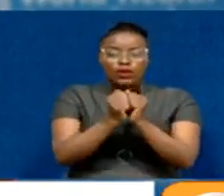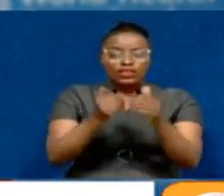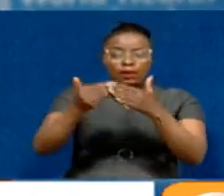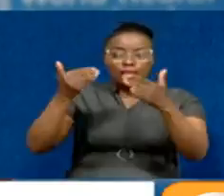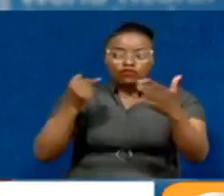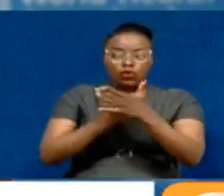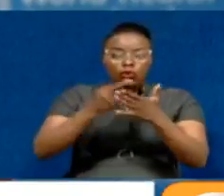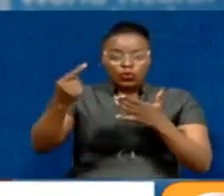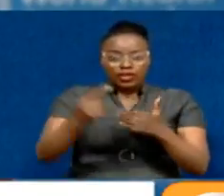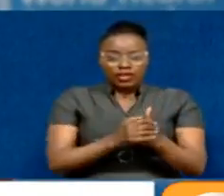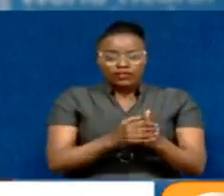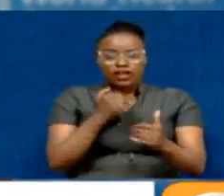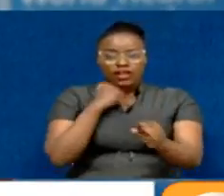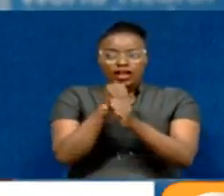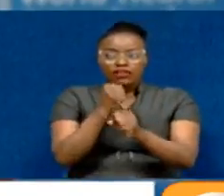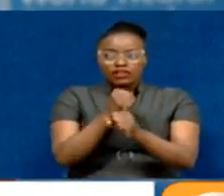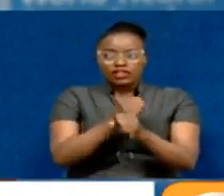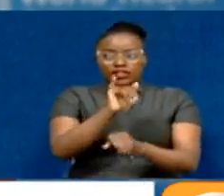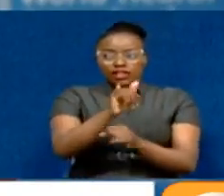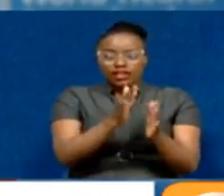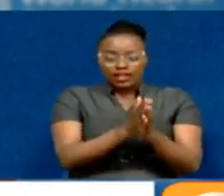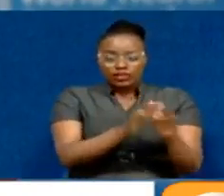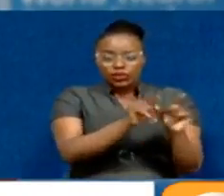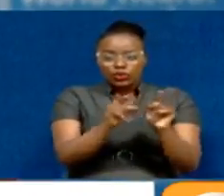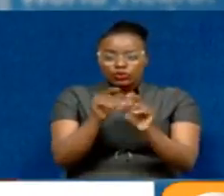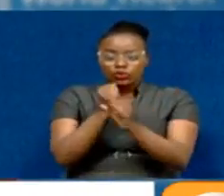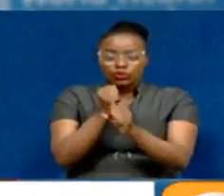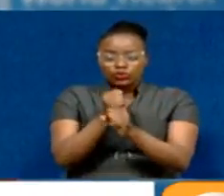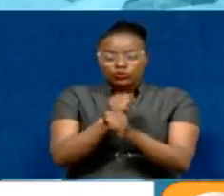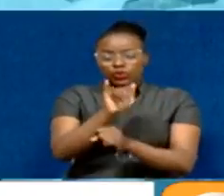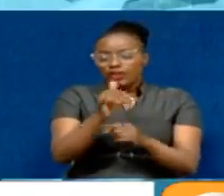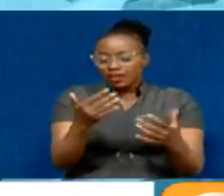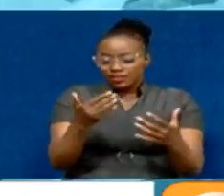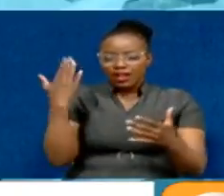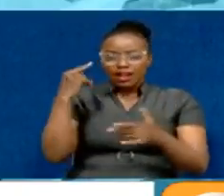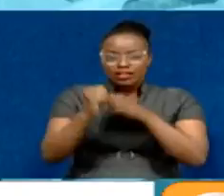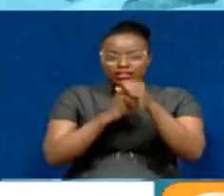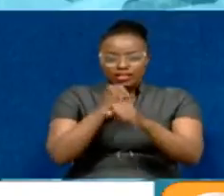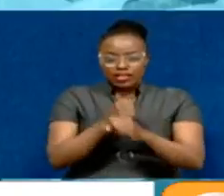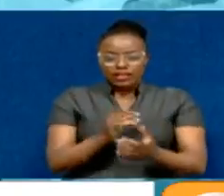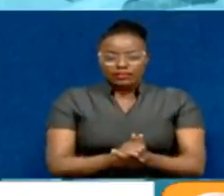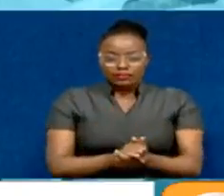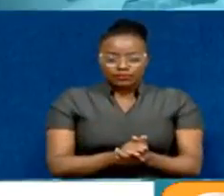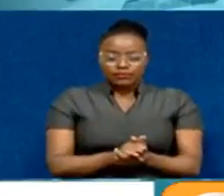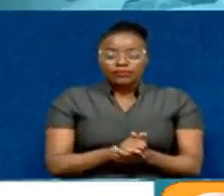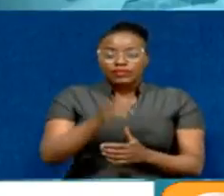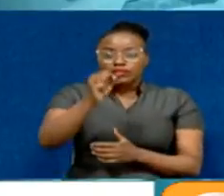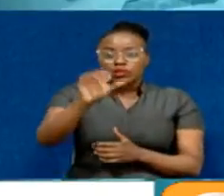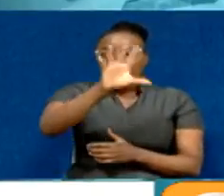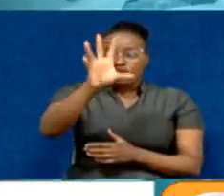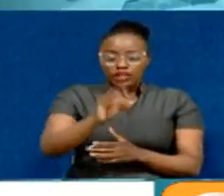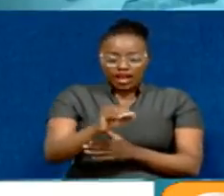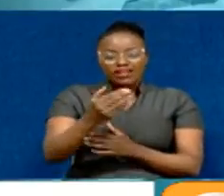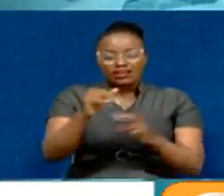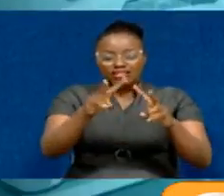previous week. This is the fastest surge recorded since May last year. According to a December report by the South African